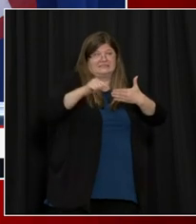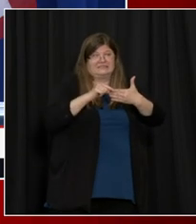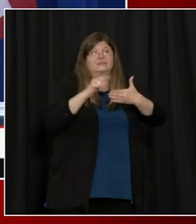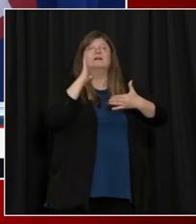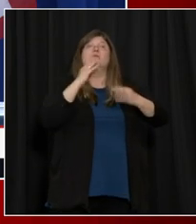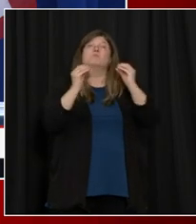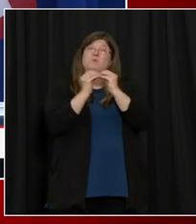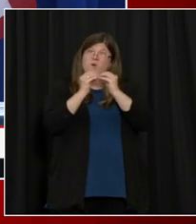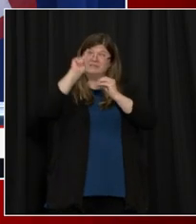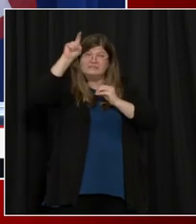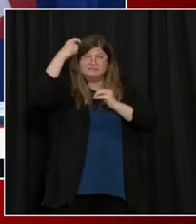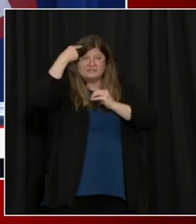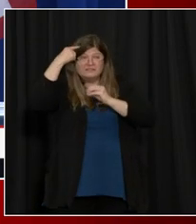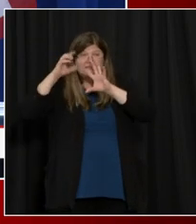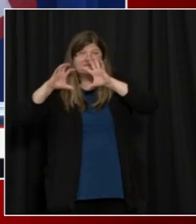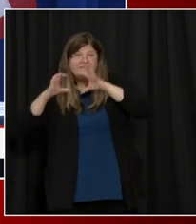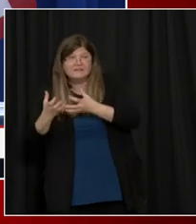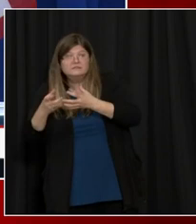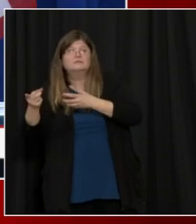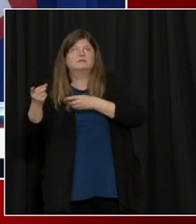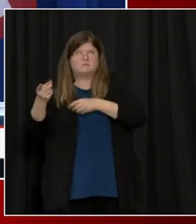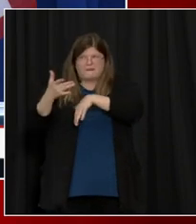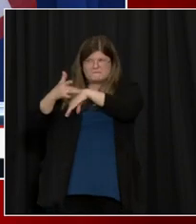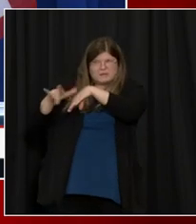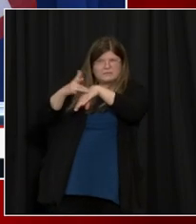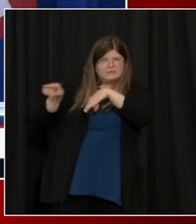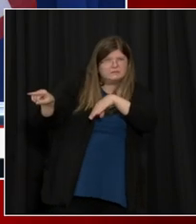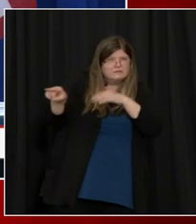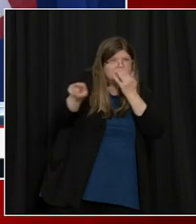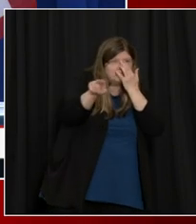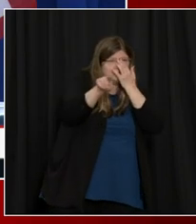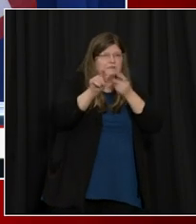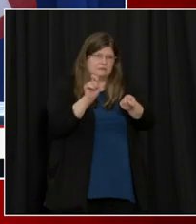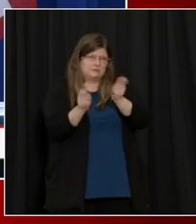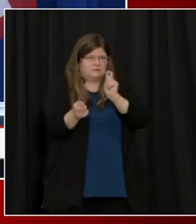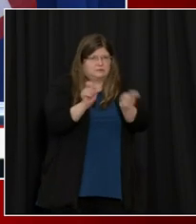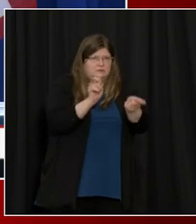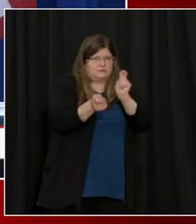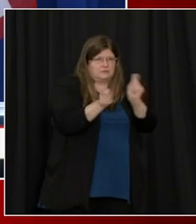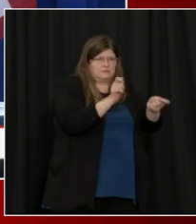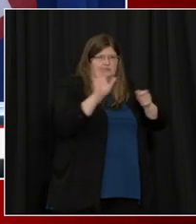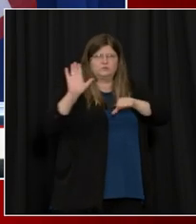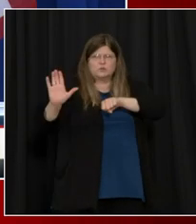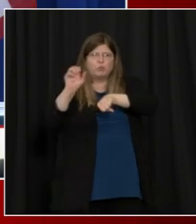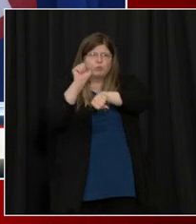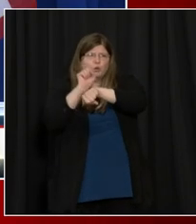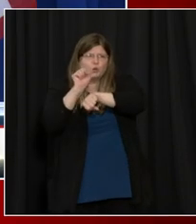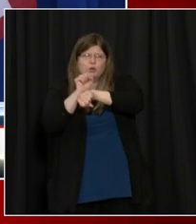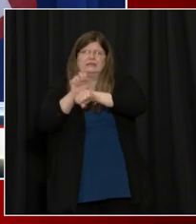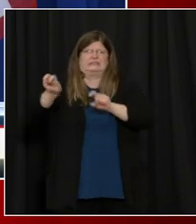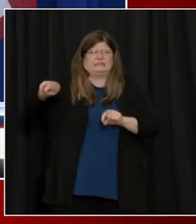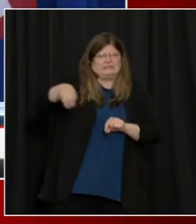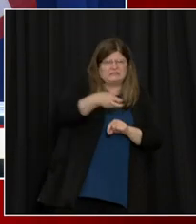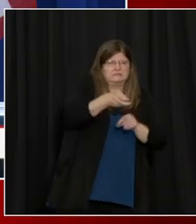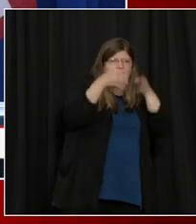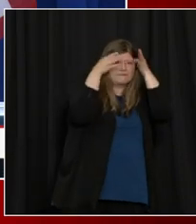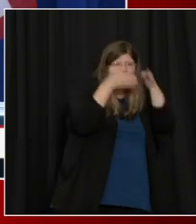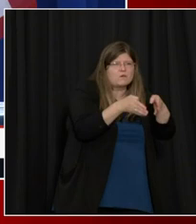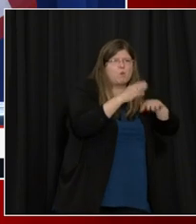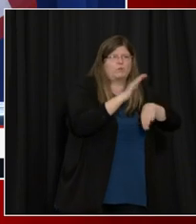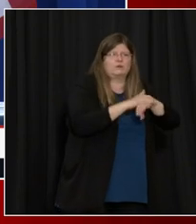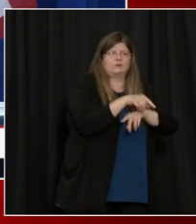be available throughout to flex up and flex down depending on the needs of the contact tracers. And